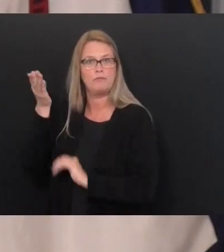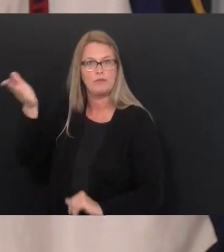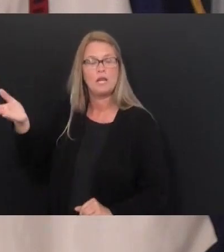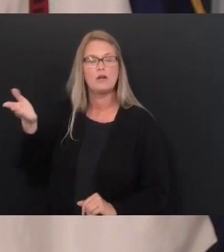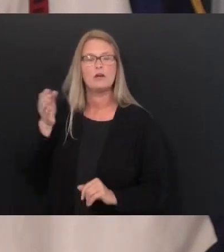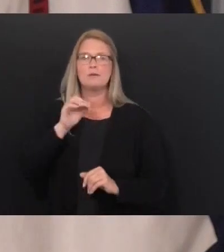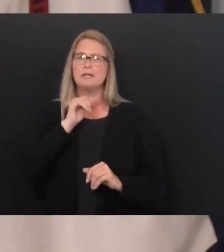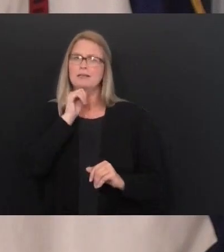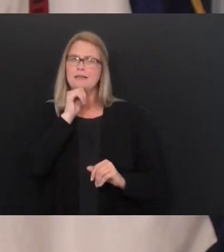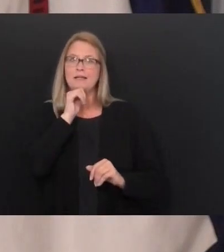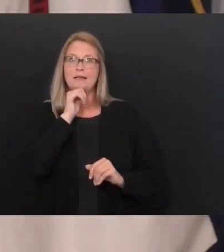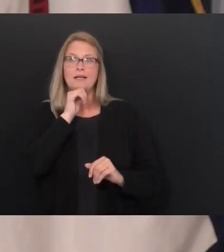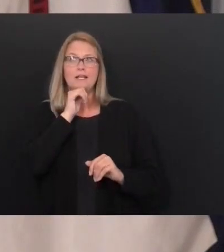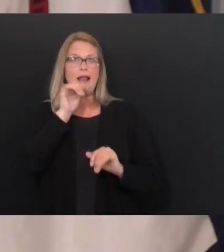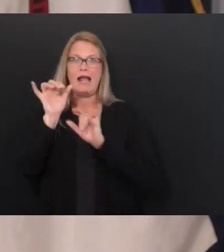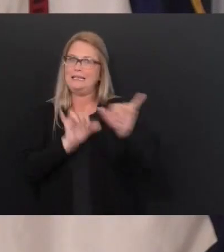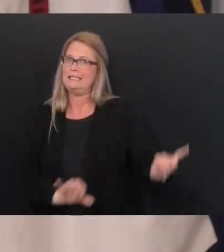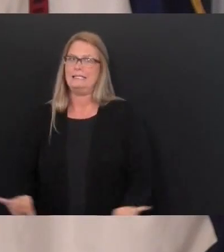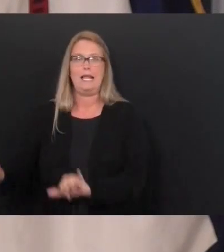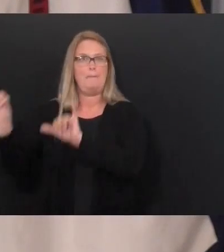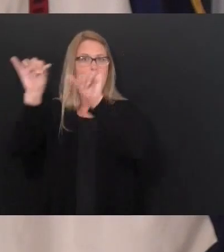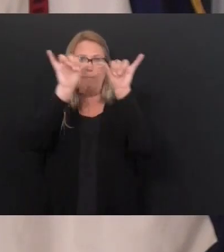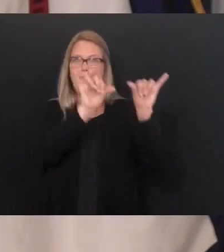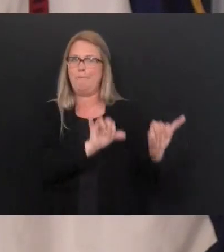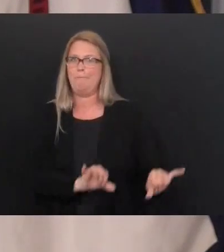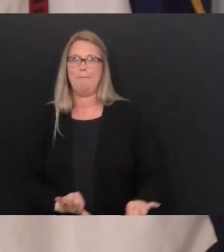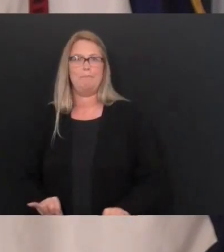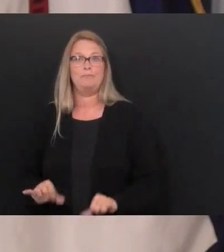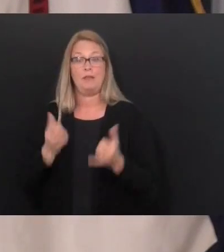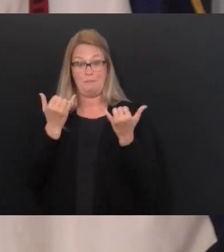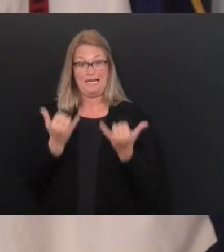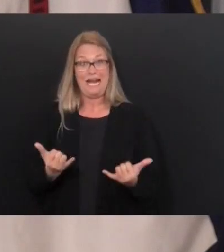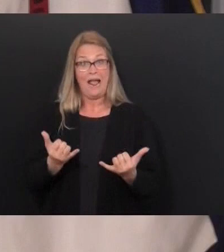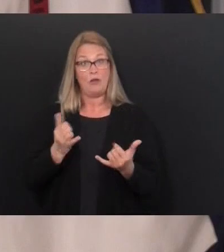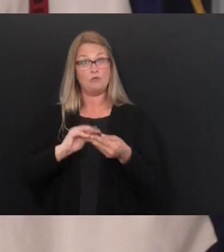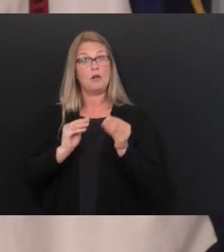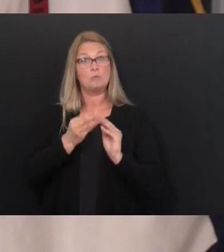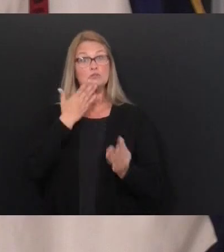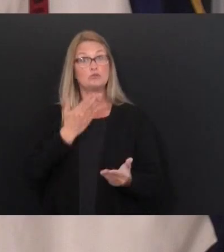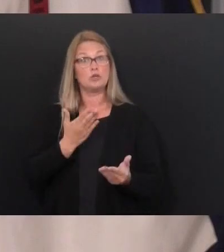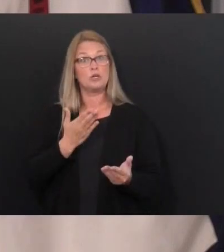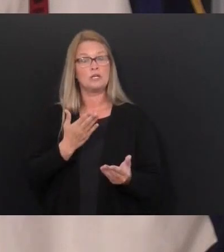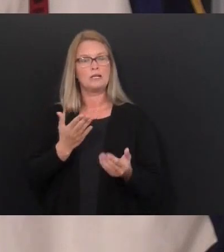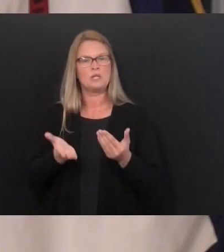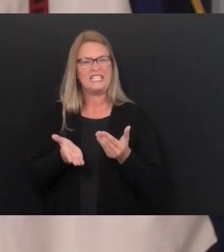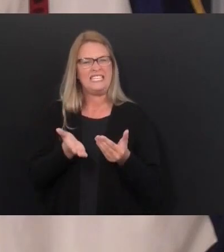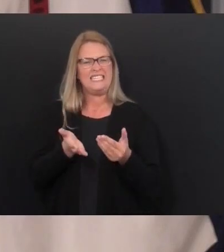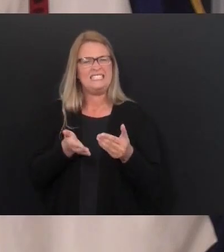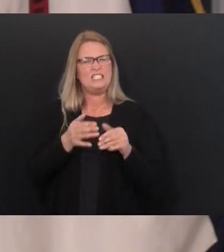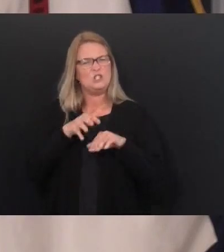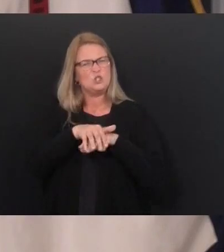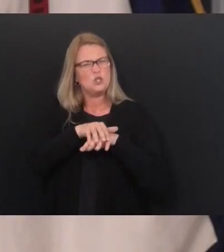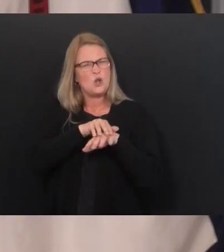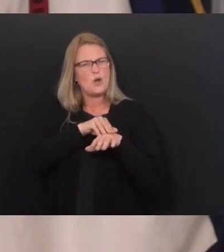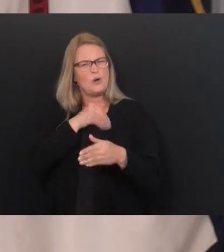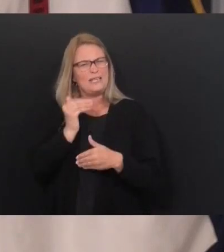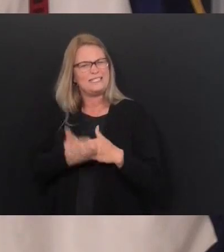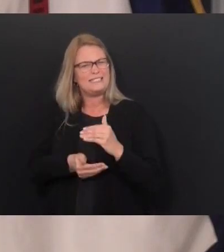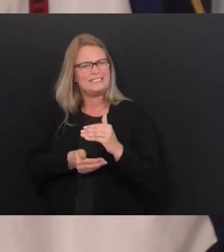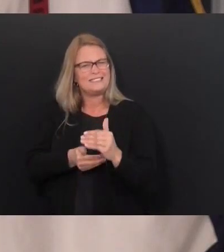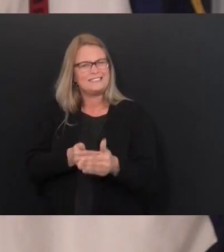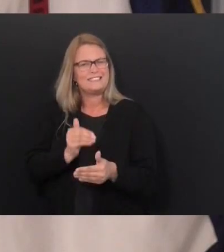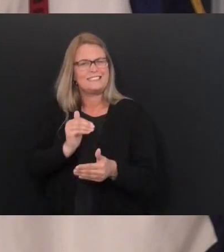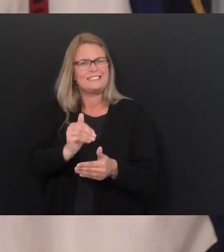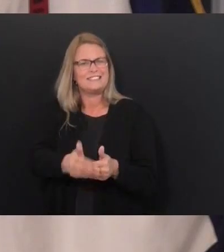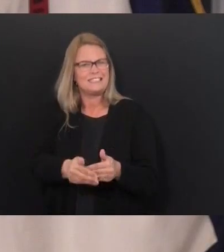a one size fits all. Right now, the numbers are good, and we're going to ease back. But as we ease back,